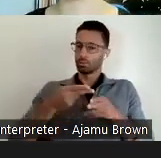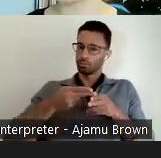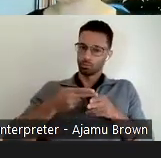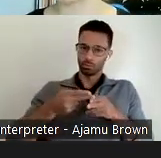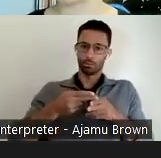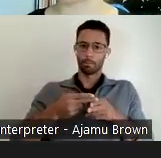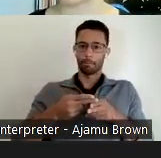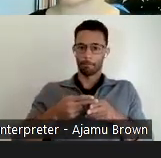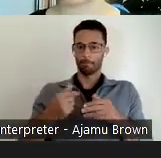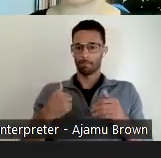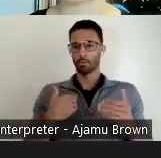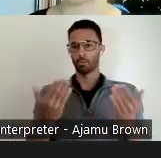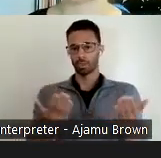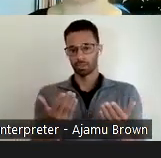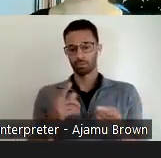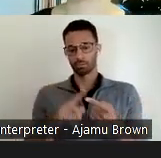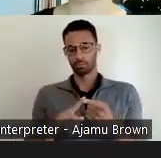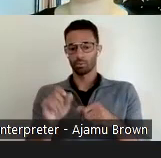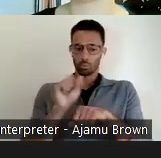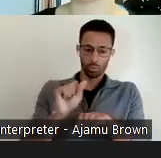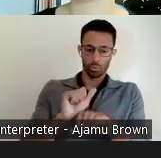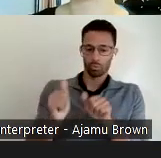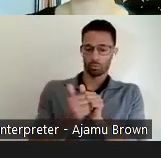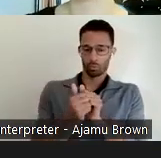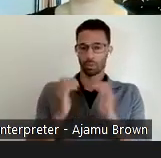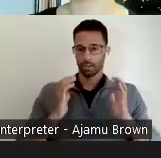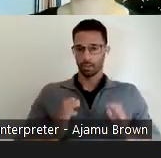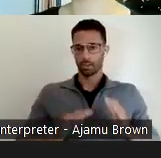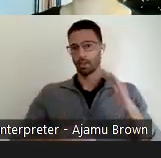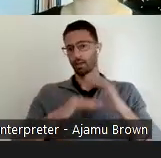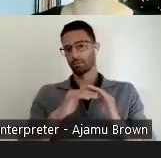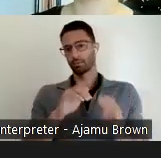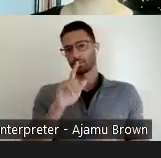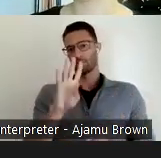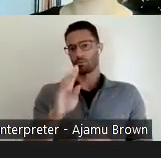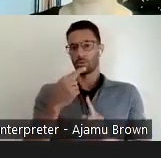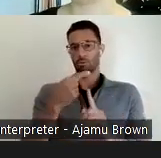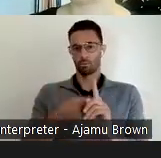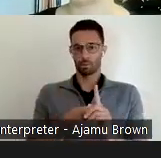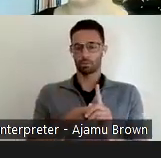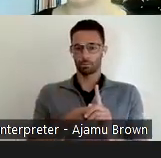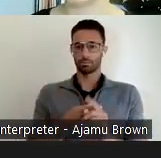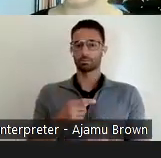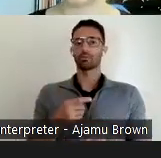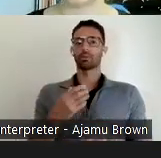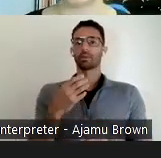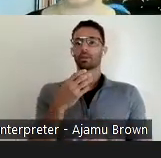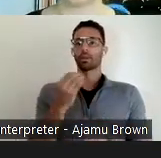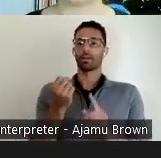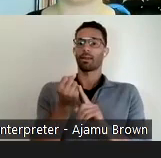in there to do some work with these clients up to 24 months. And we do verify eligibility